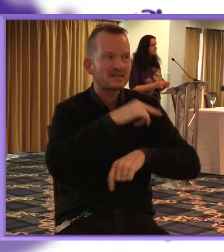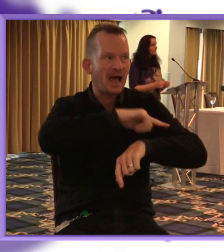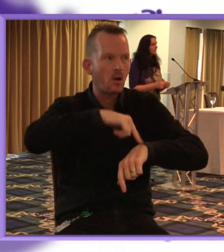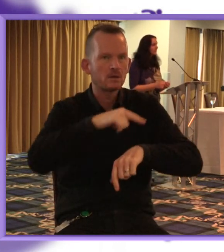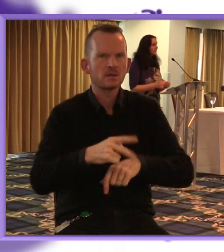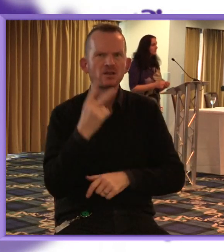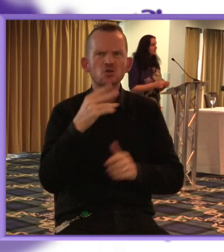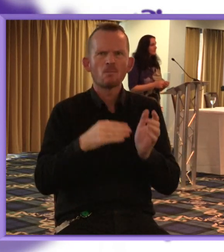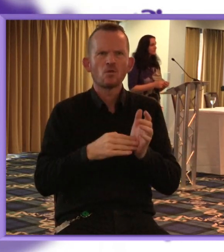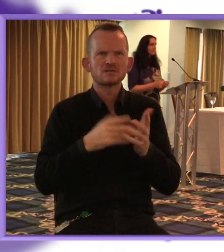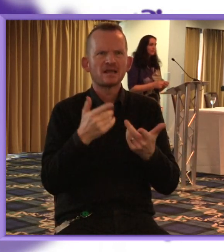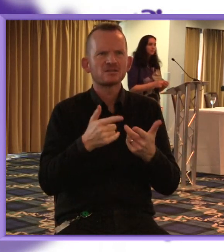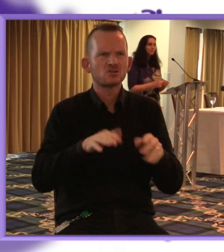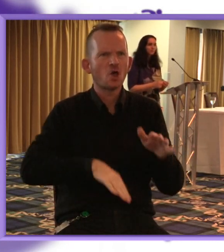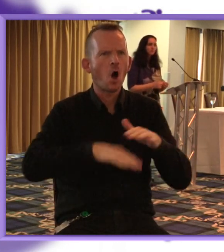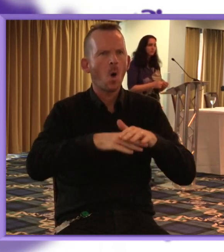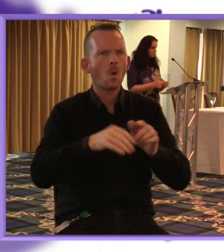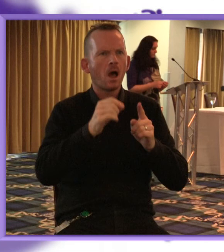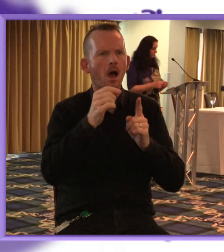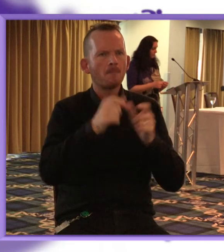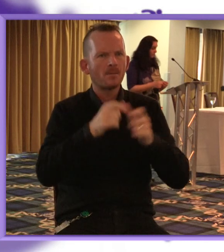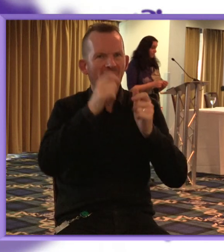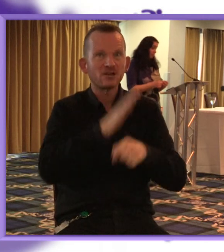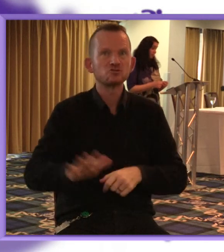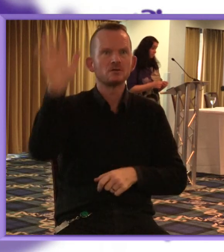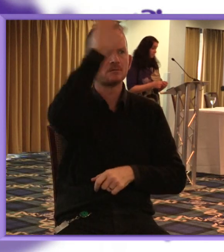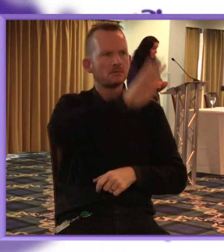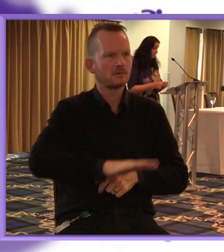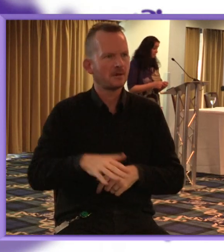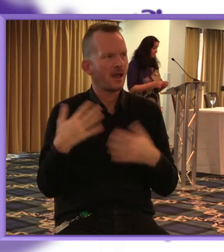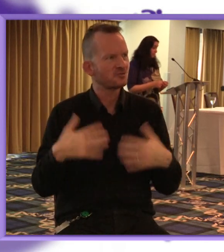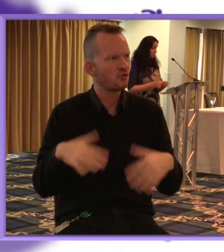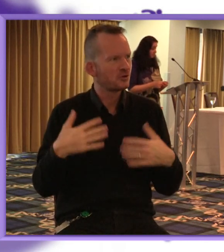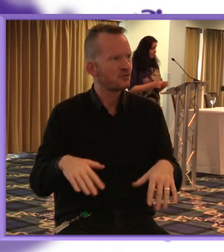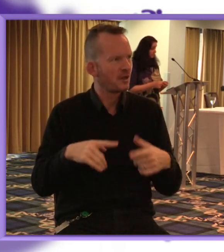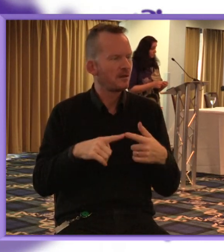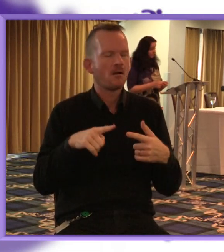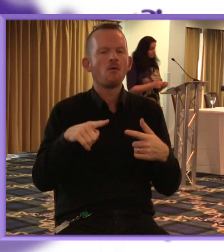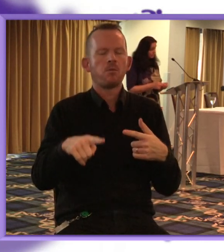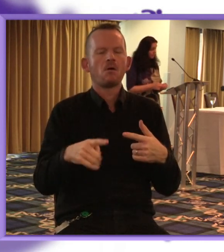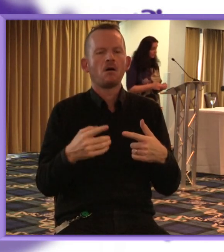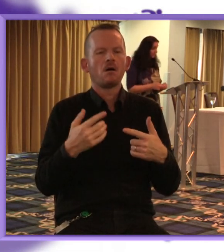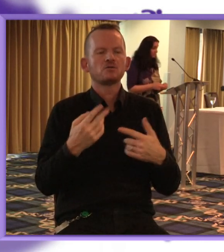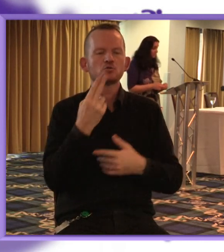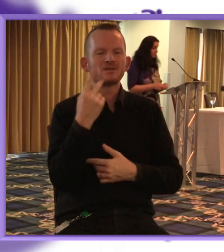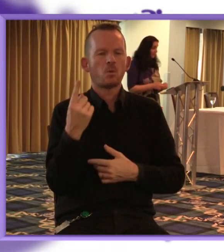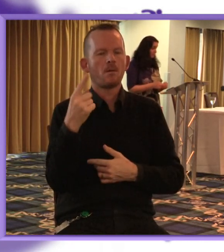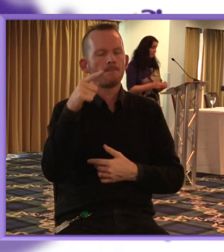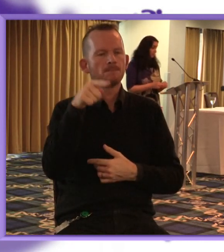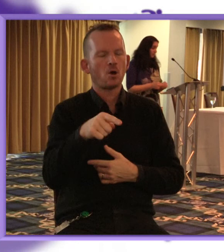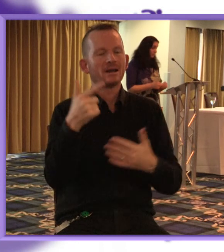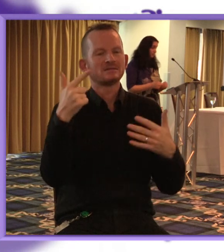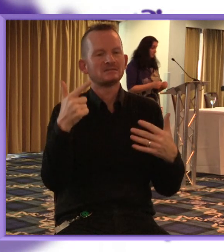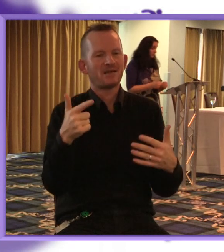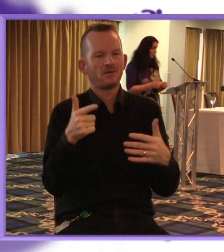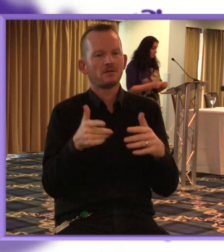have seen practically the whole population, which I thought was quite extraordinary. But there was something like 21.7 million